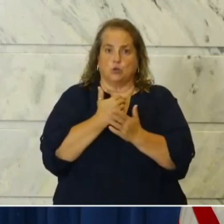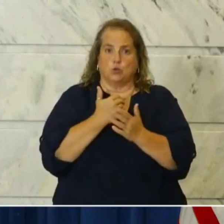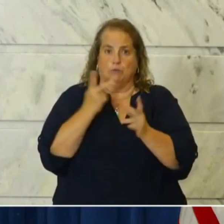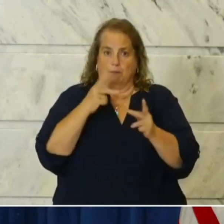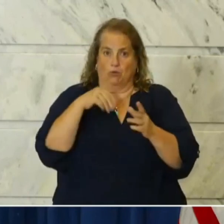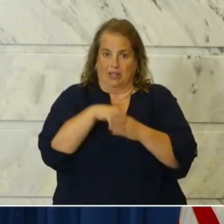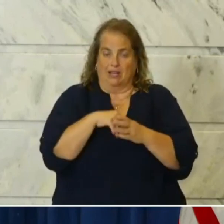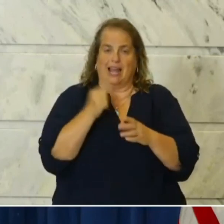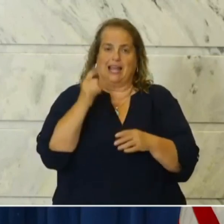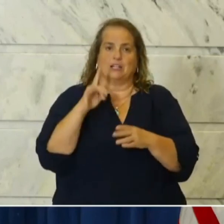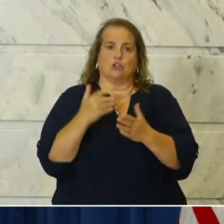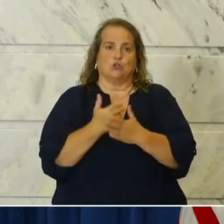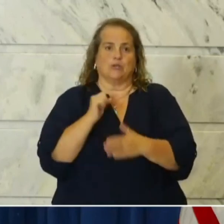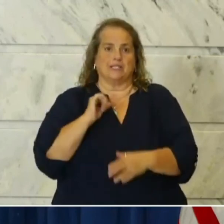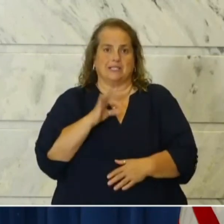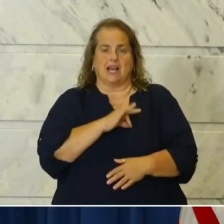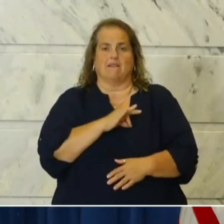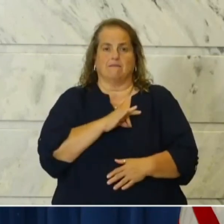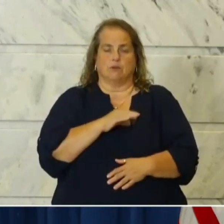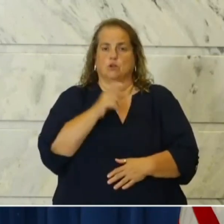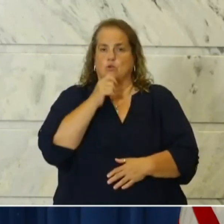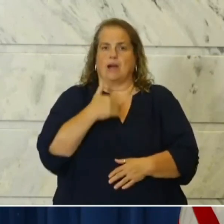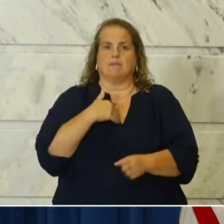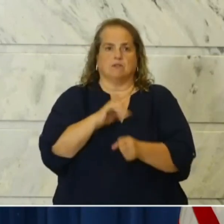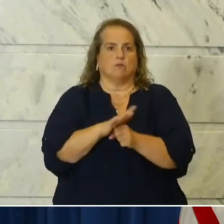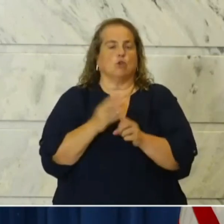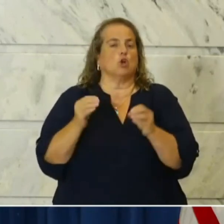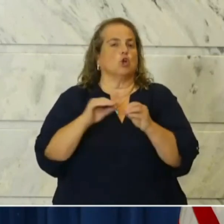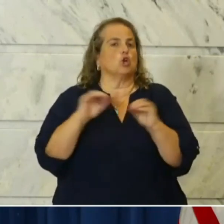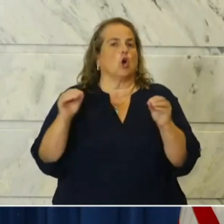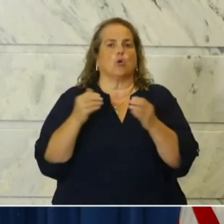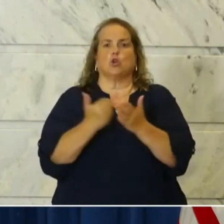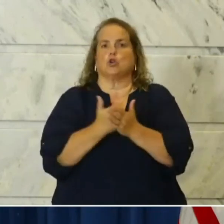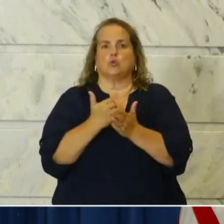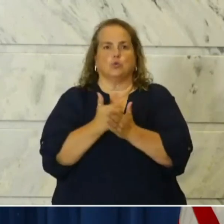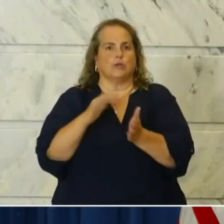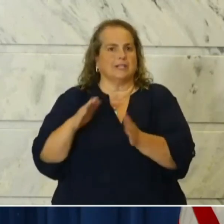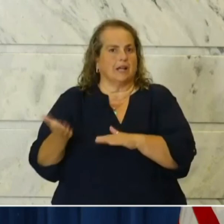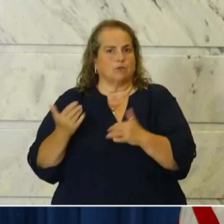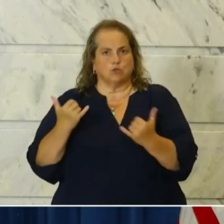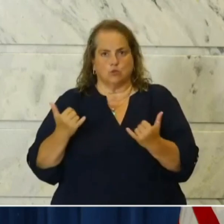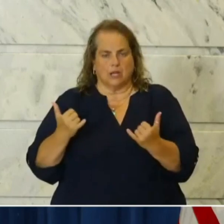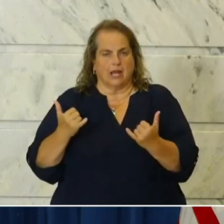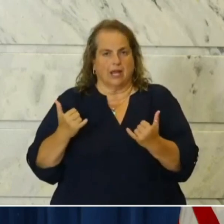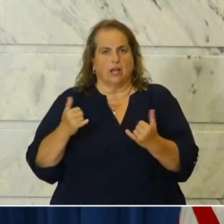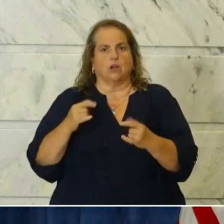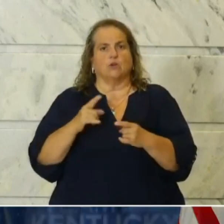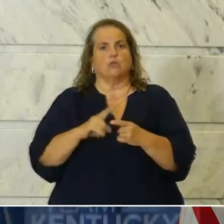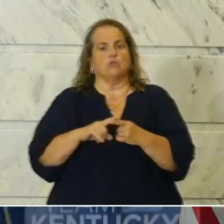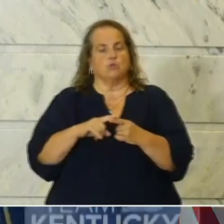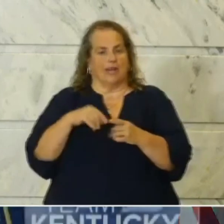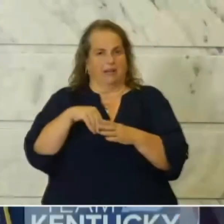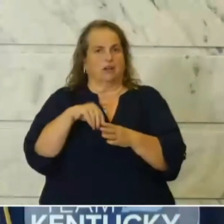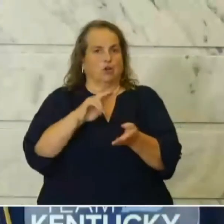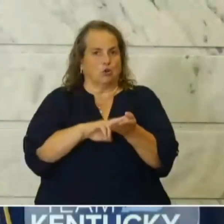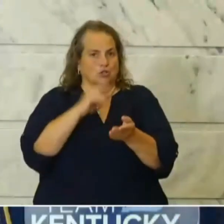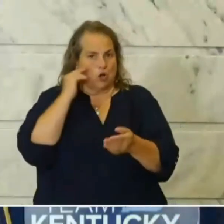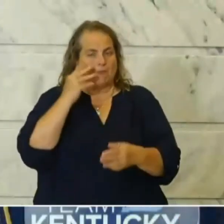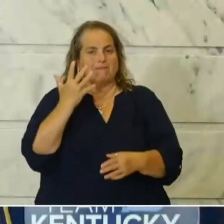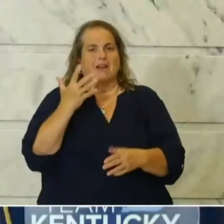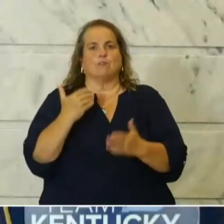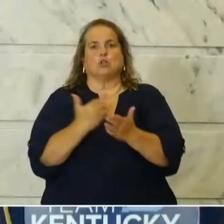18 new staff testing positive. No new deaths today attributable to patients in long-term care. 5